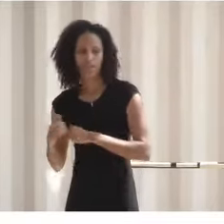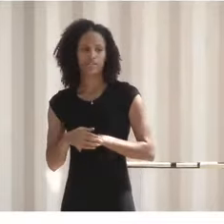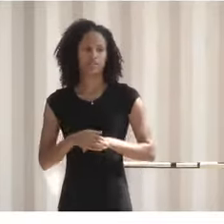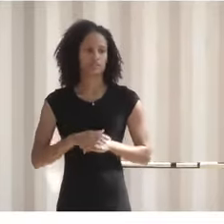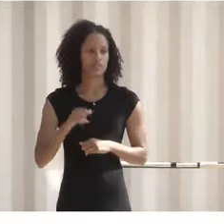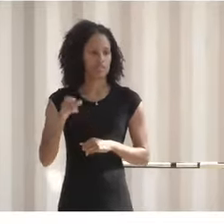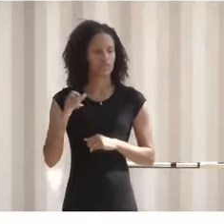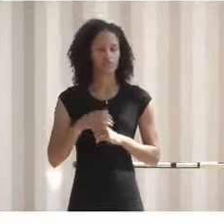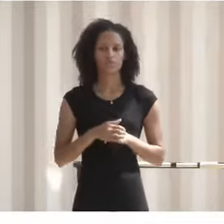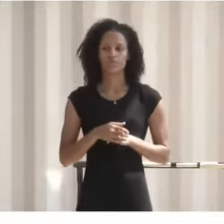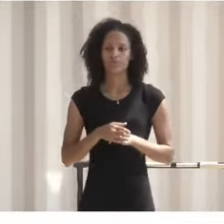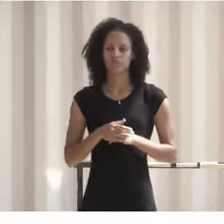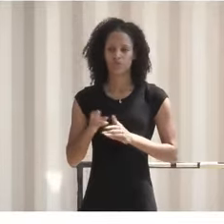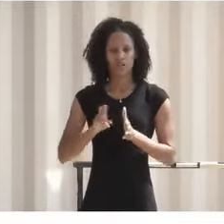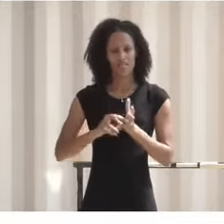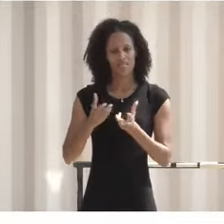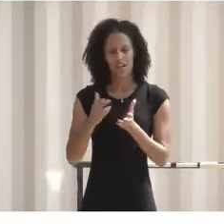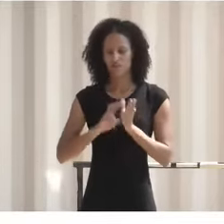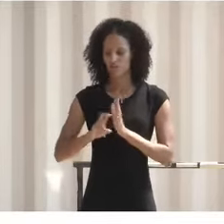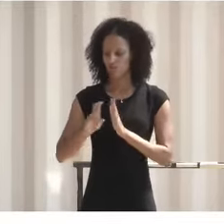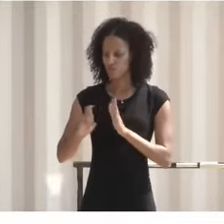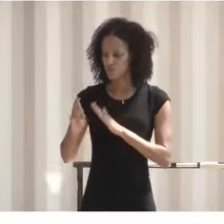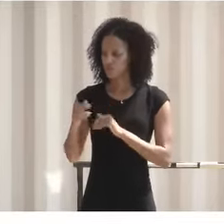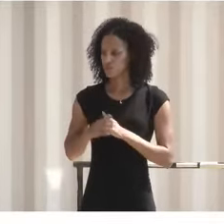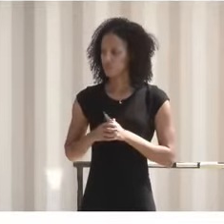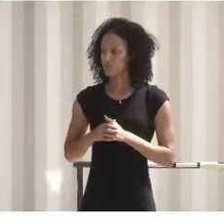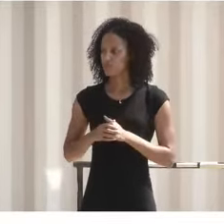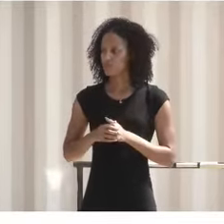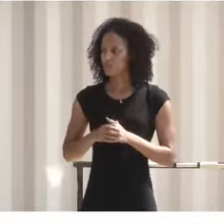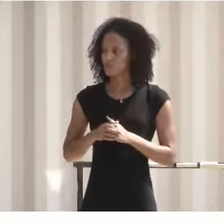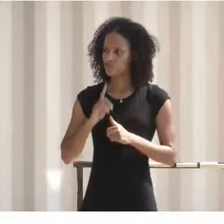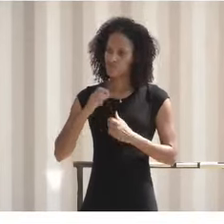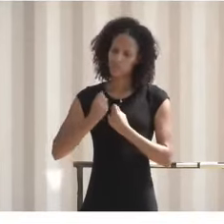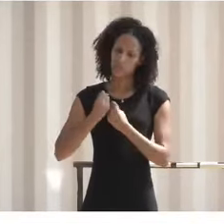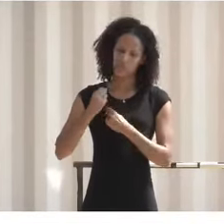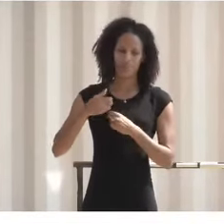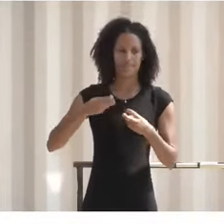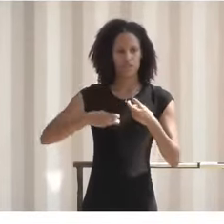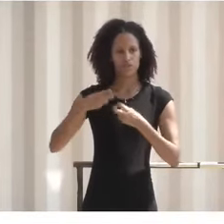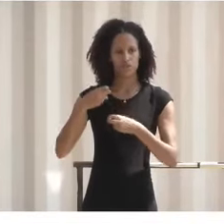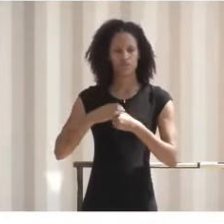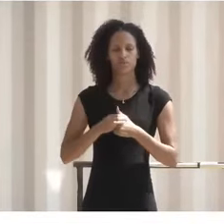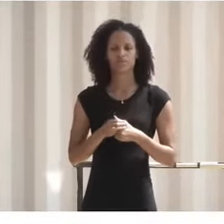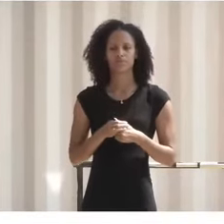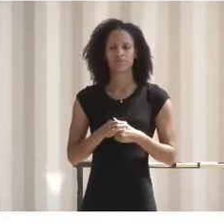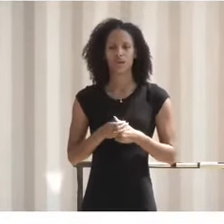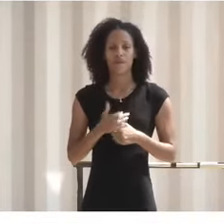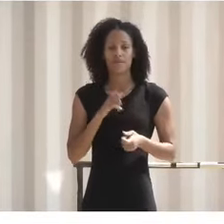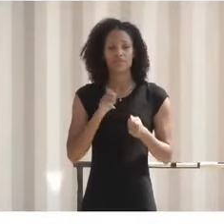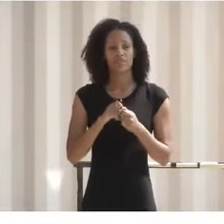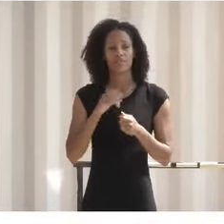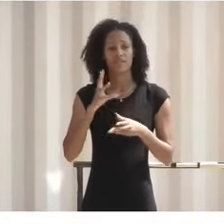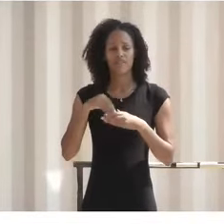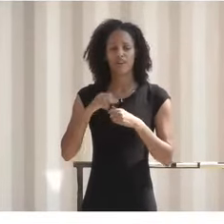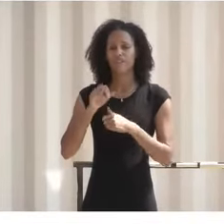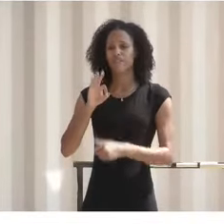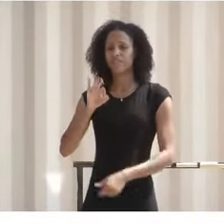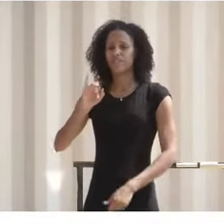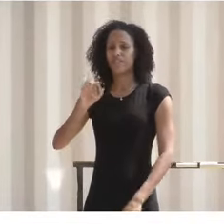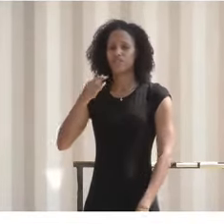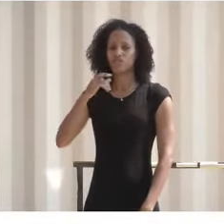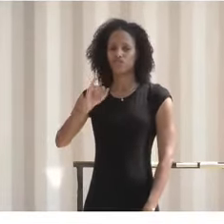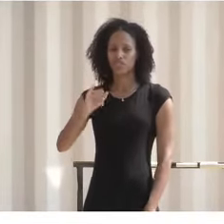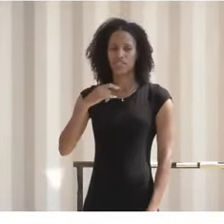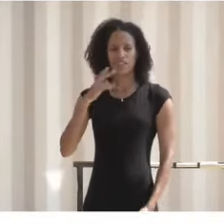and exhausting it to continue rather than addressing the issues. Traditional settings in Fiji, if you look at